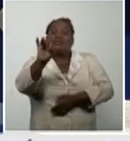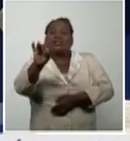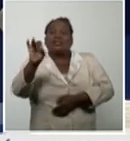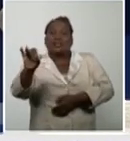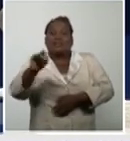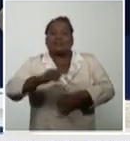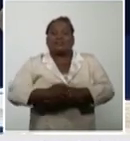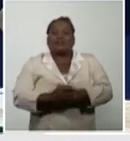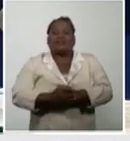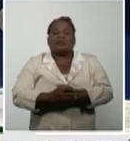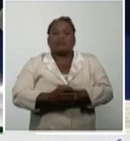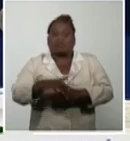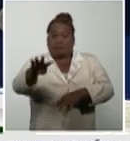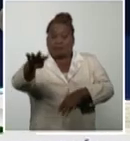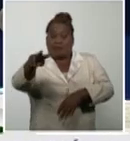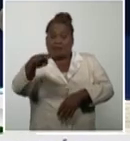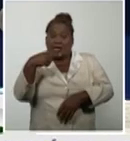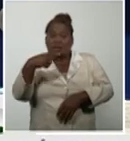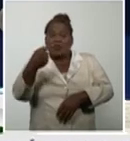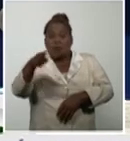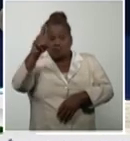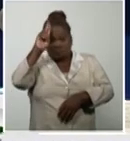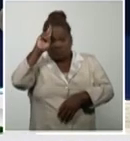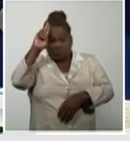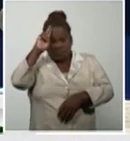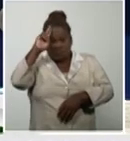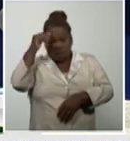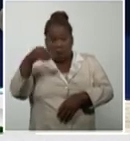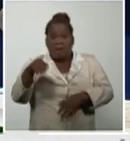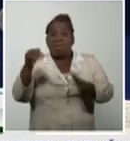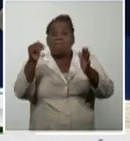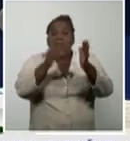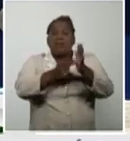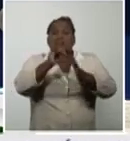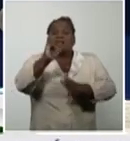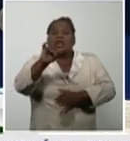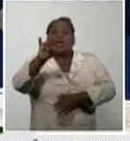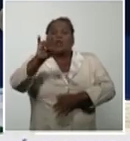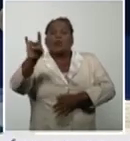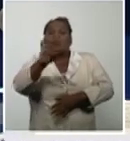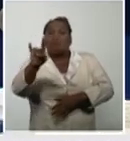177. In primary health care, we have